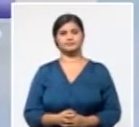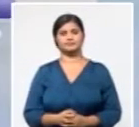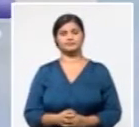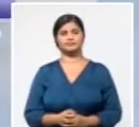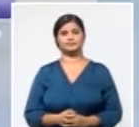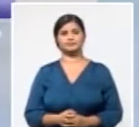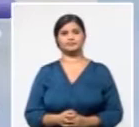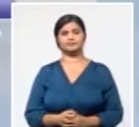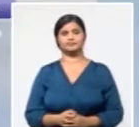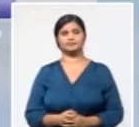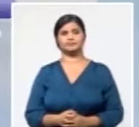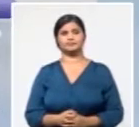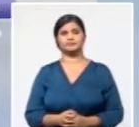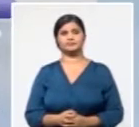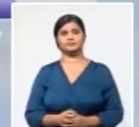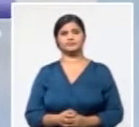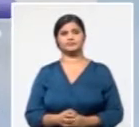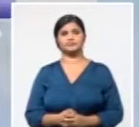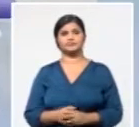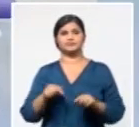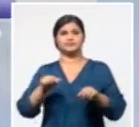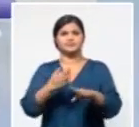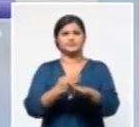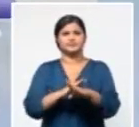which now stands at